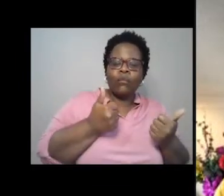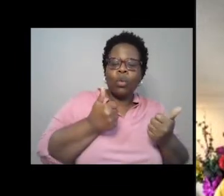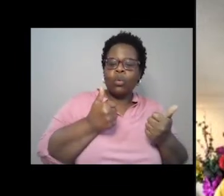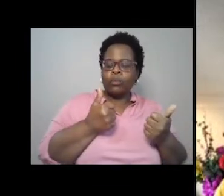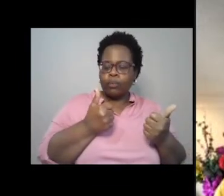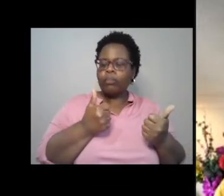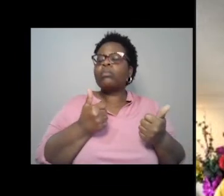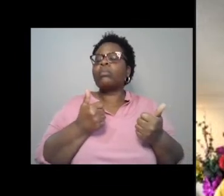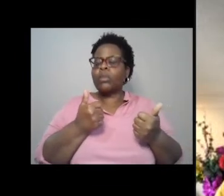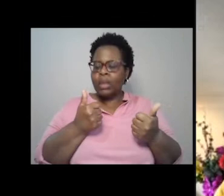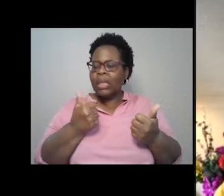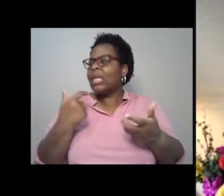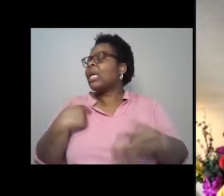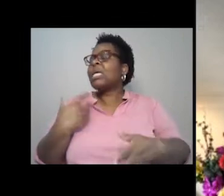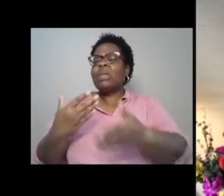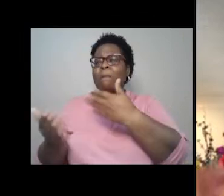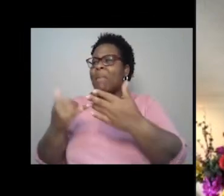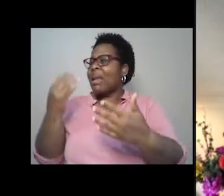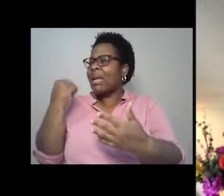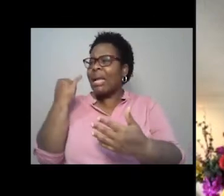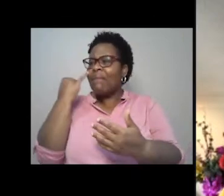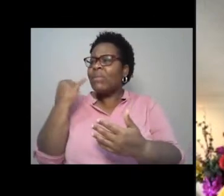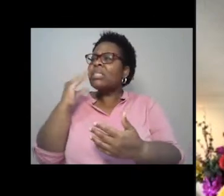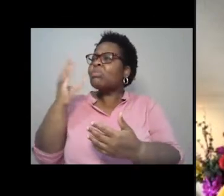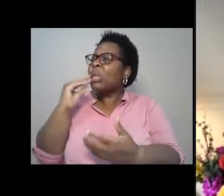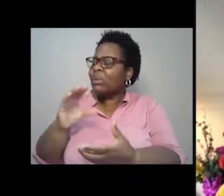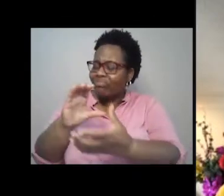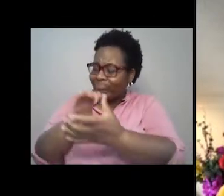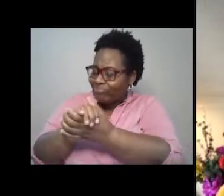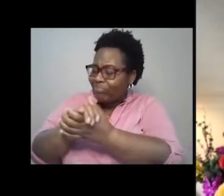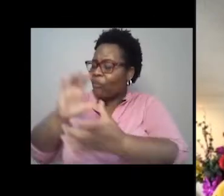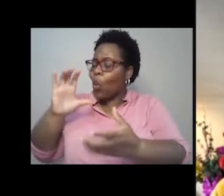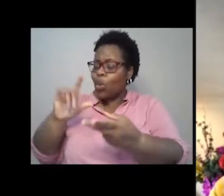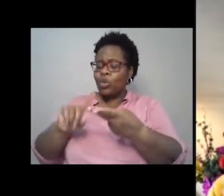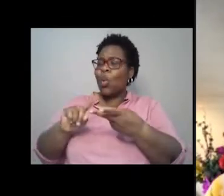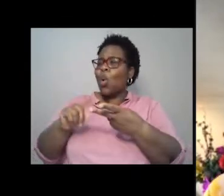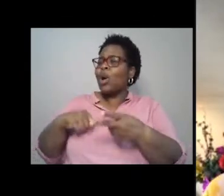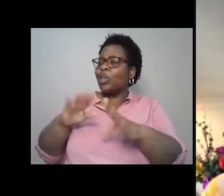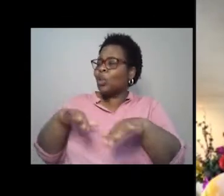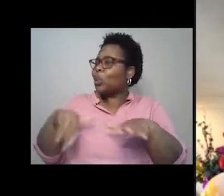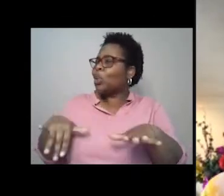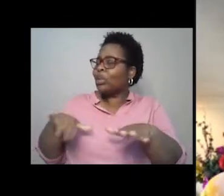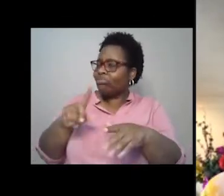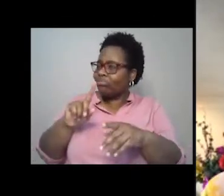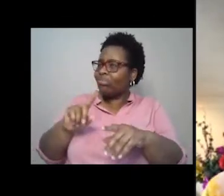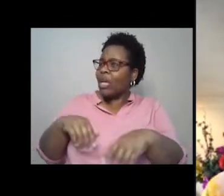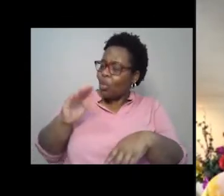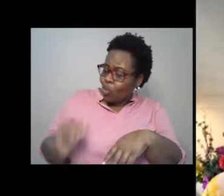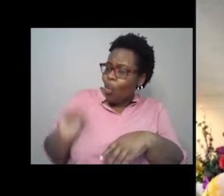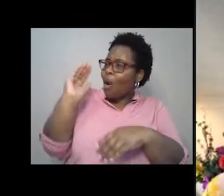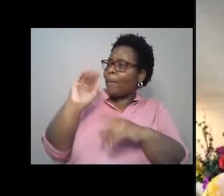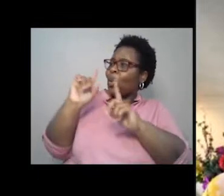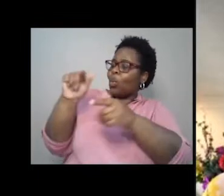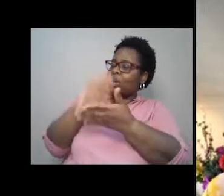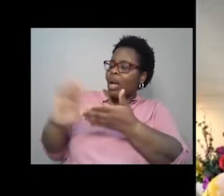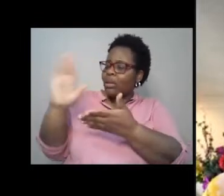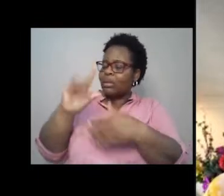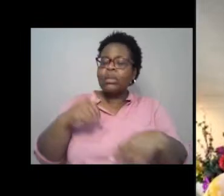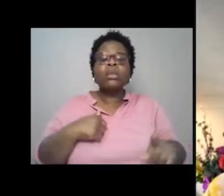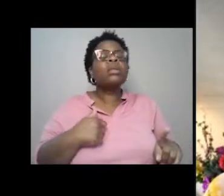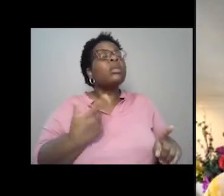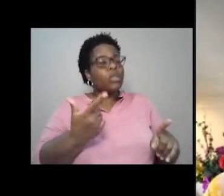season of their life. As Even a if mom, they're going through a divorce, even if they're empty nesting. it's like, for myself, it's like, how do you do